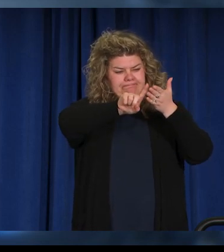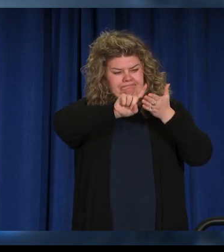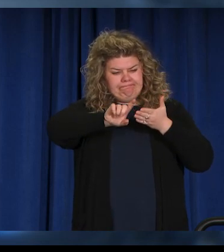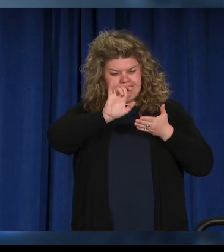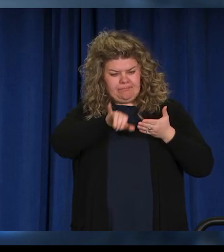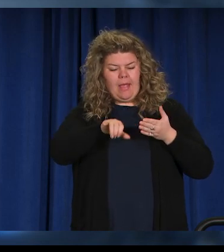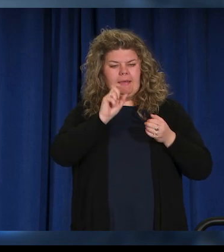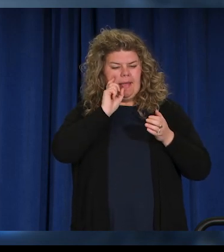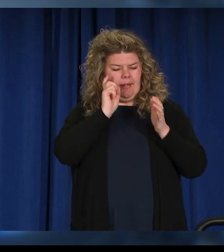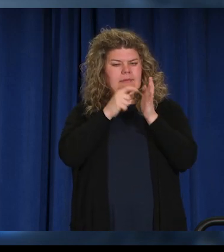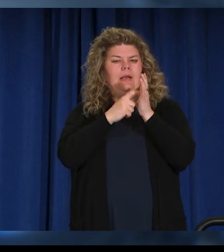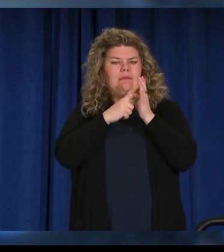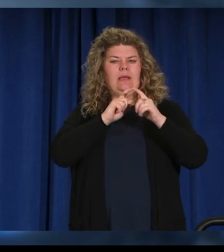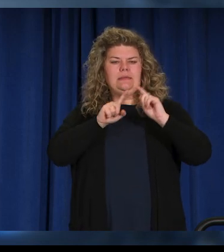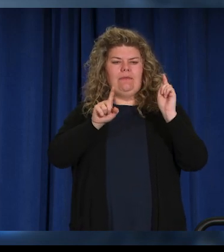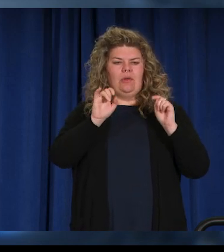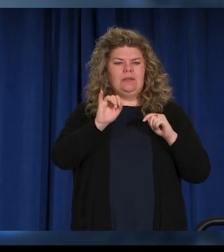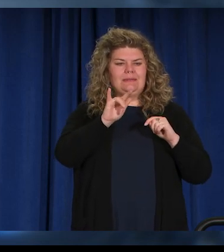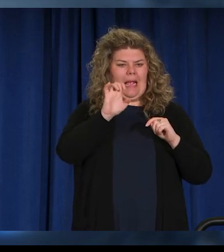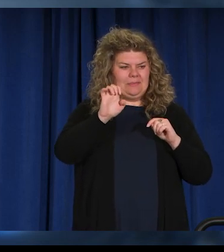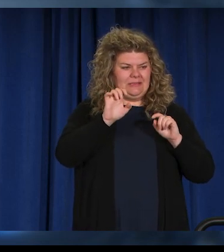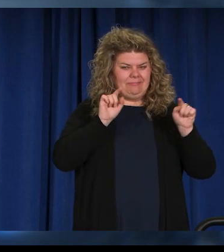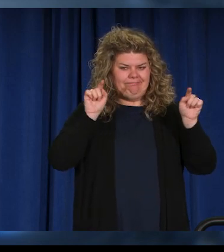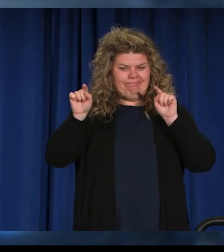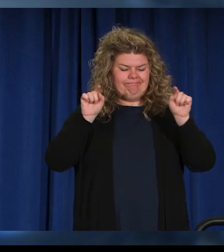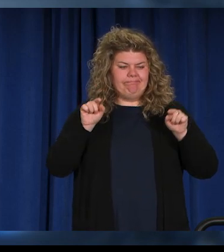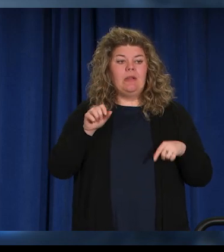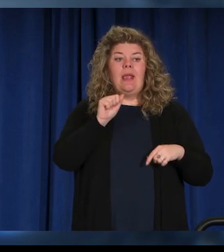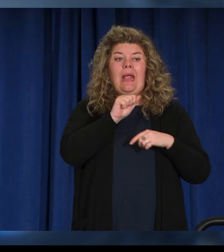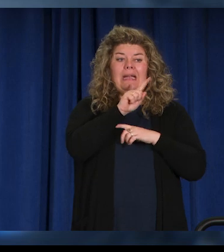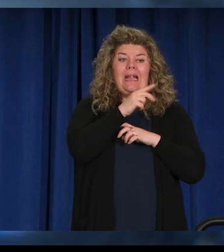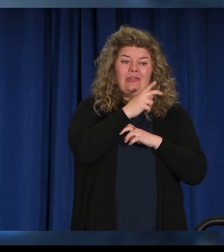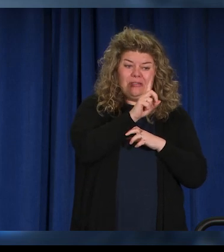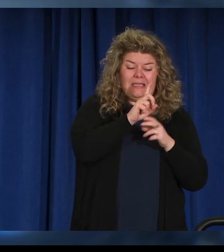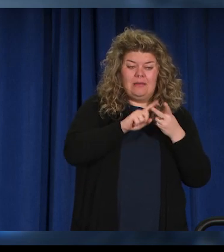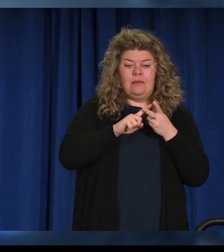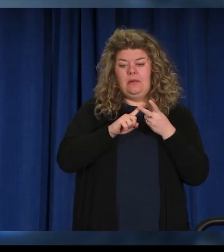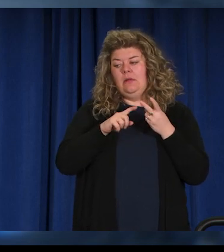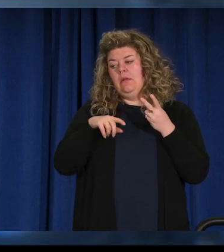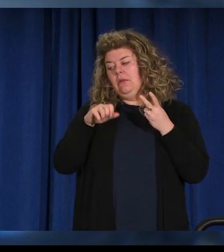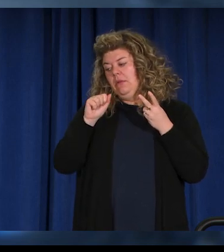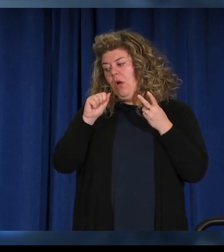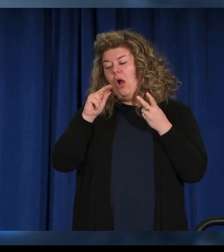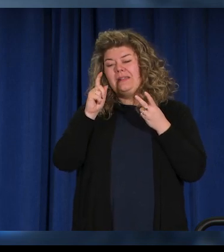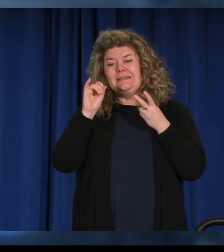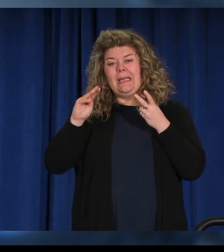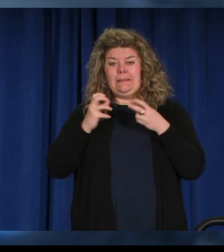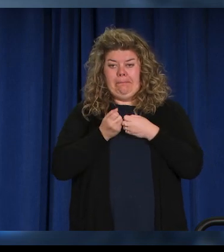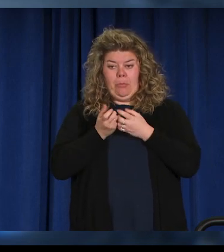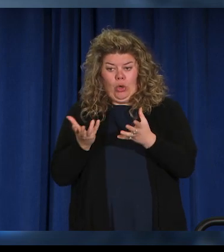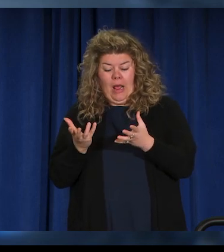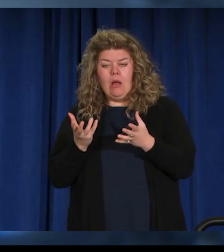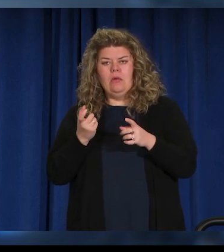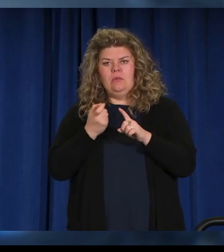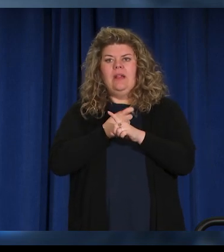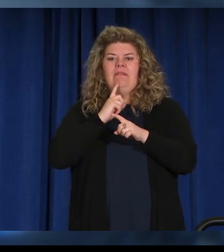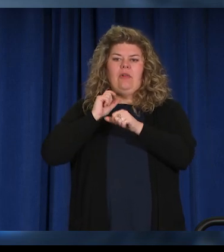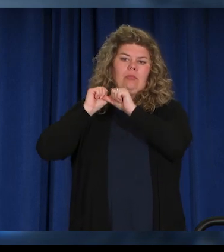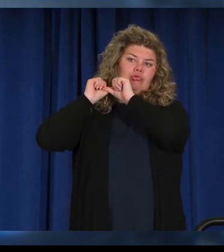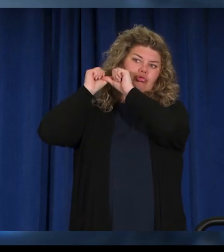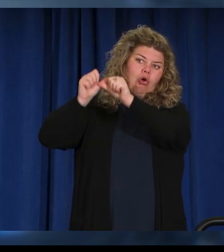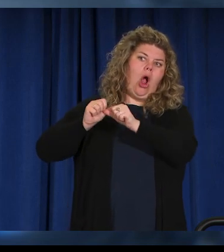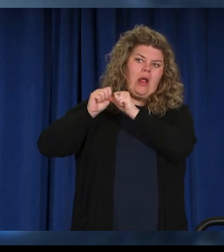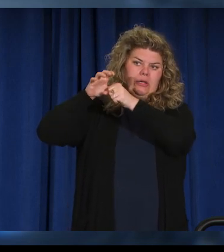differences between these neurotypes. While ADHD burnout and autistic burnout stem from chronic stress, they manifest differently,